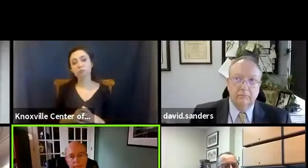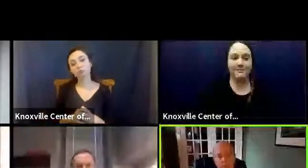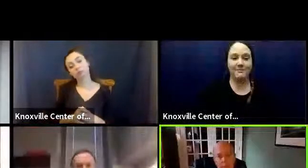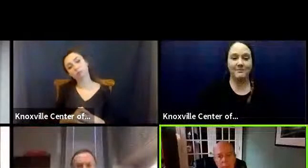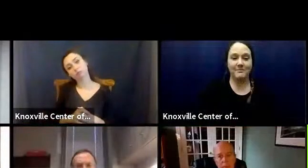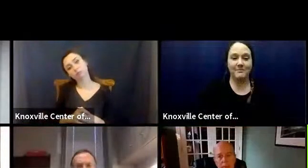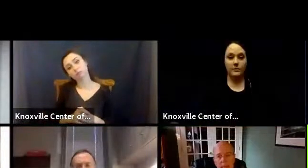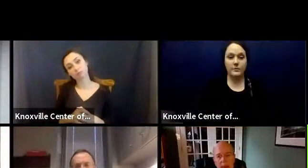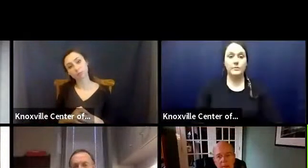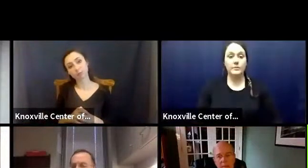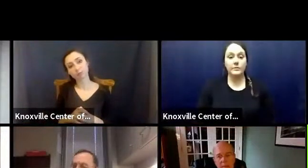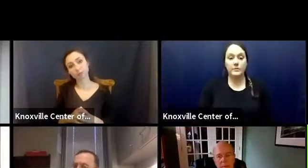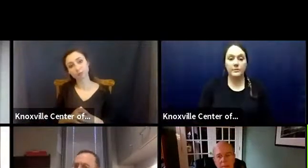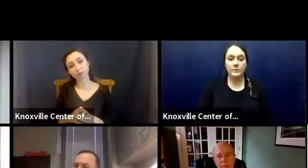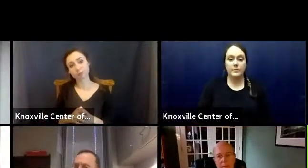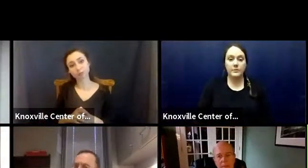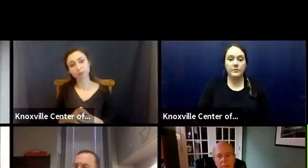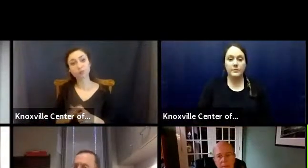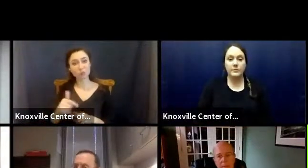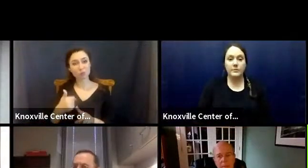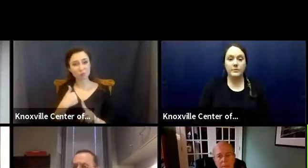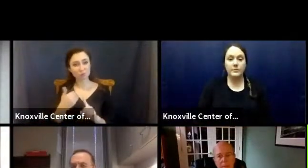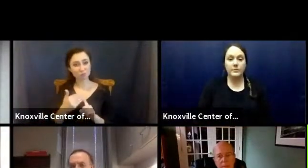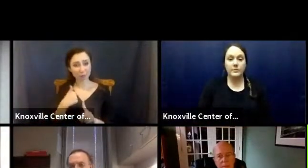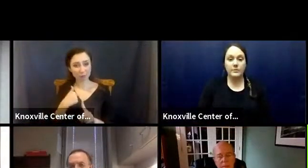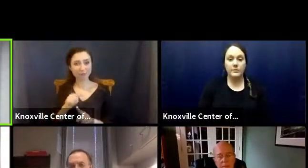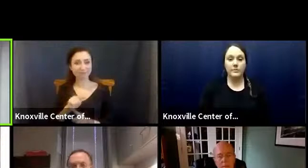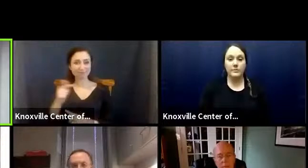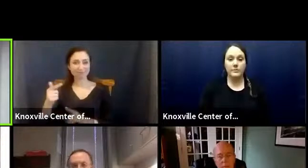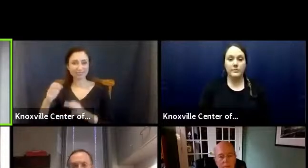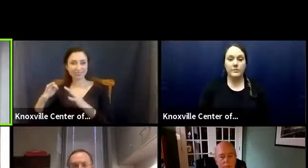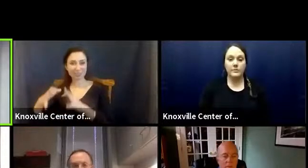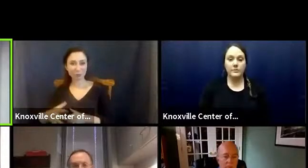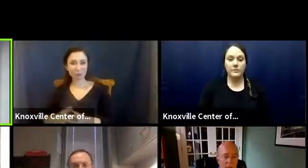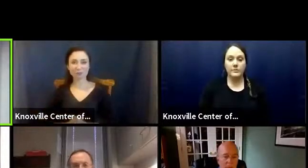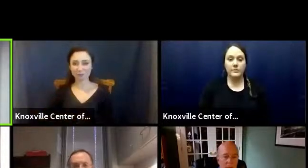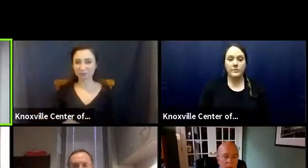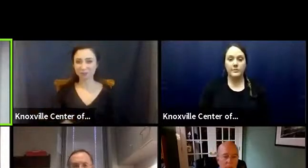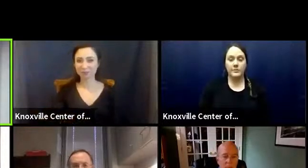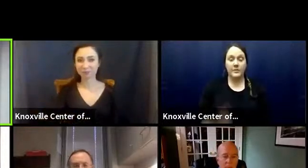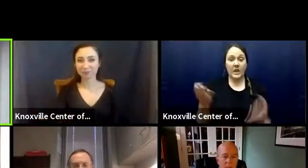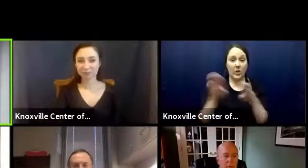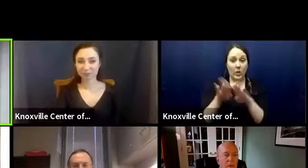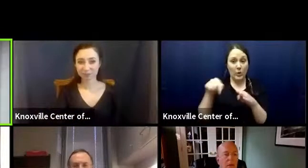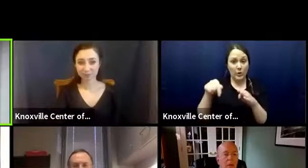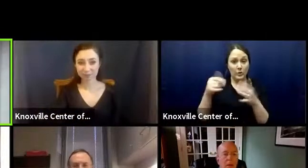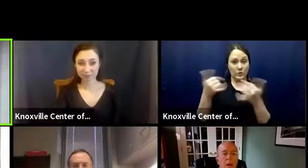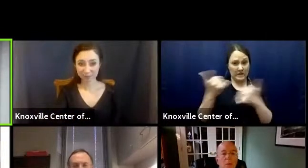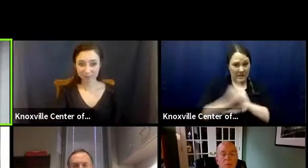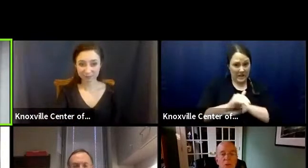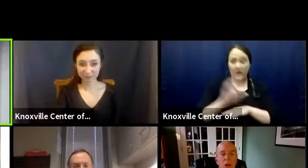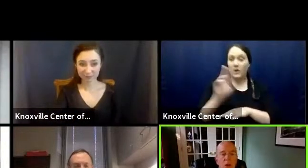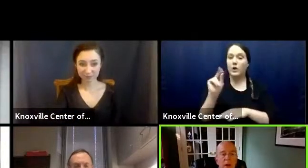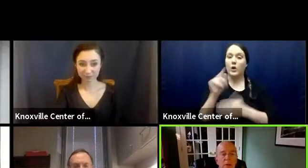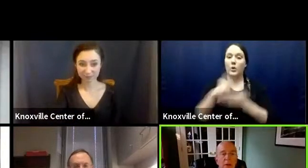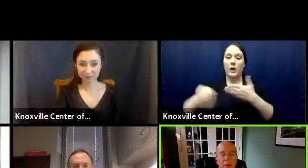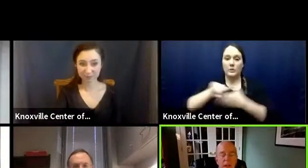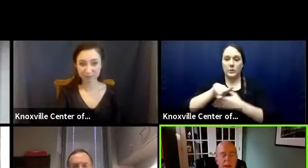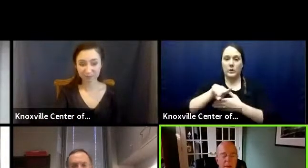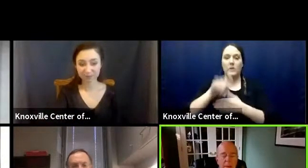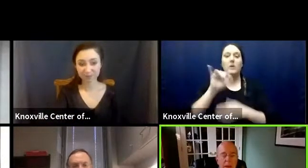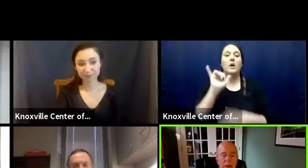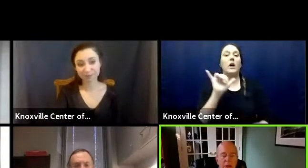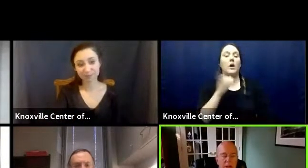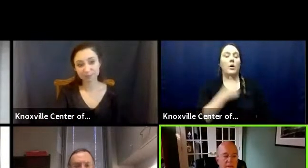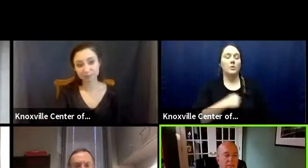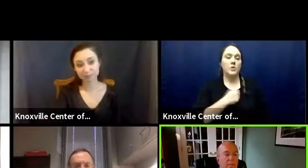So guys, remind me, does it close out tonight? No, it's next week. Next week? Yes. Sorry, I thought it was